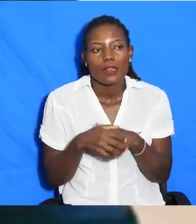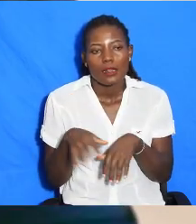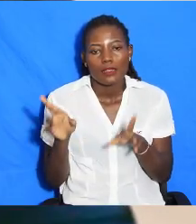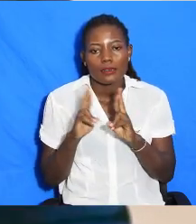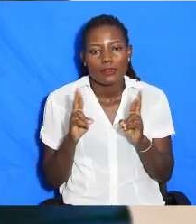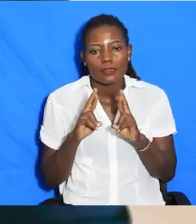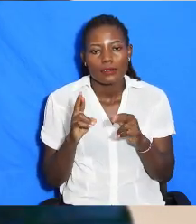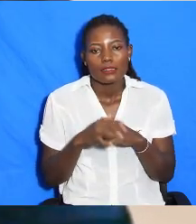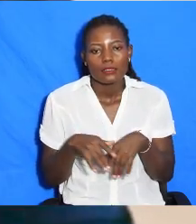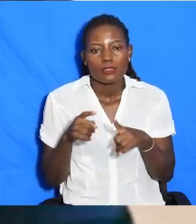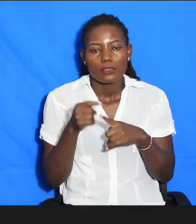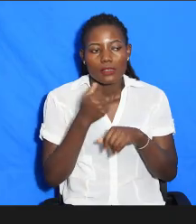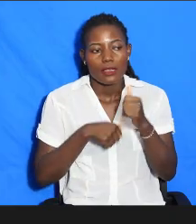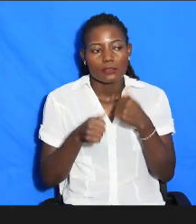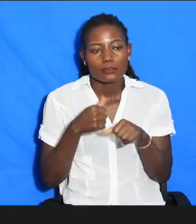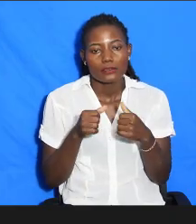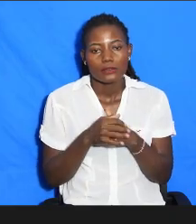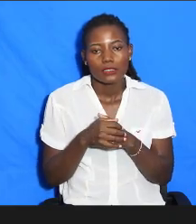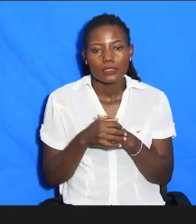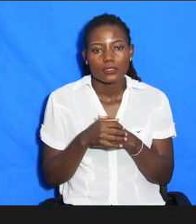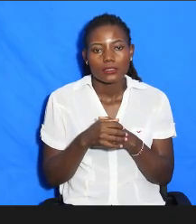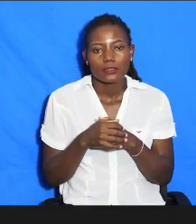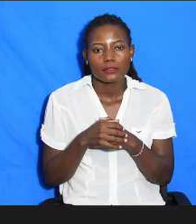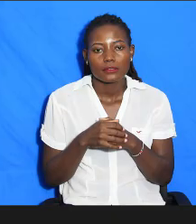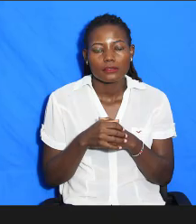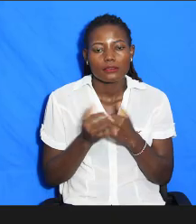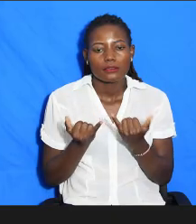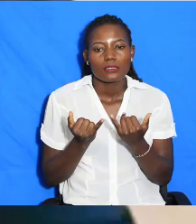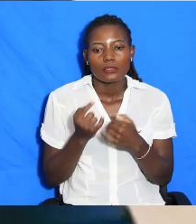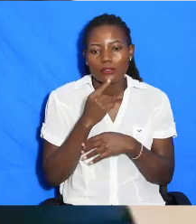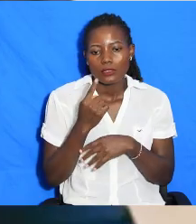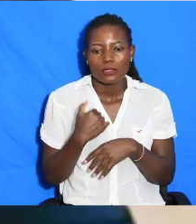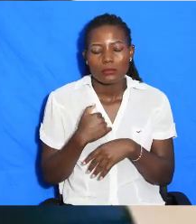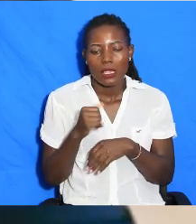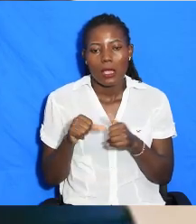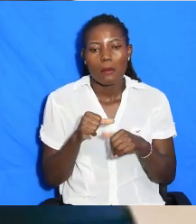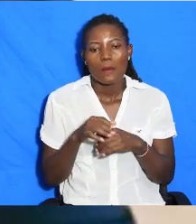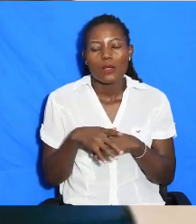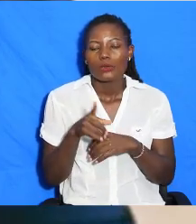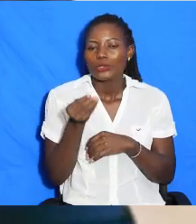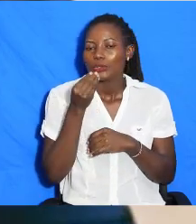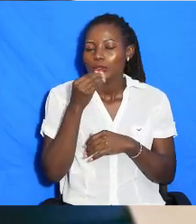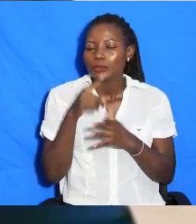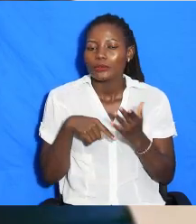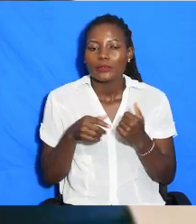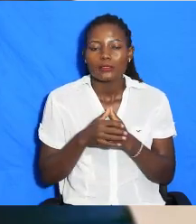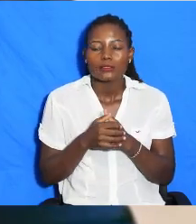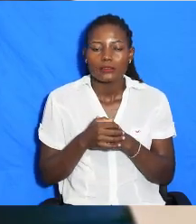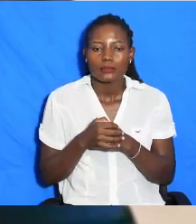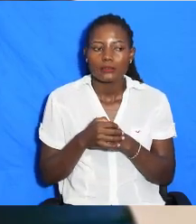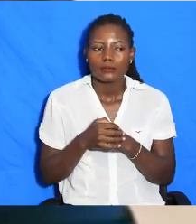for the activity. yes. Uh, so tell me about your diet. What makes you